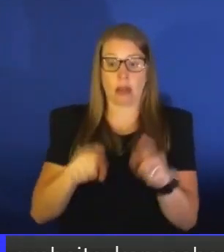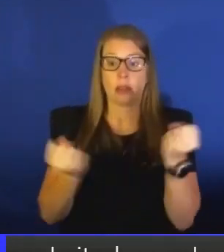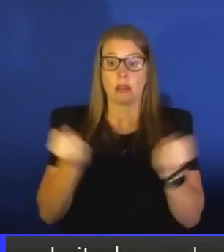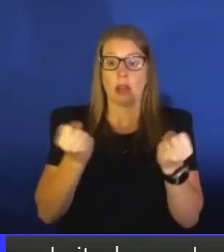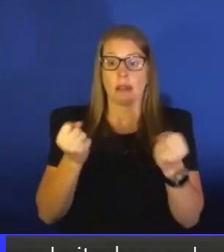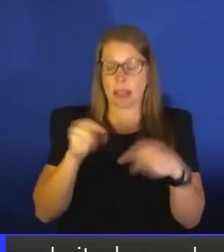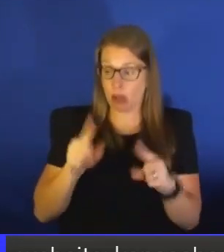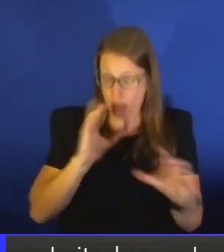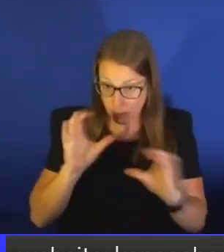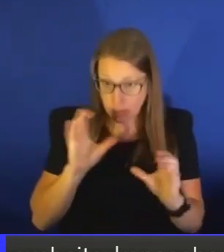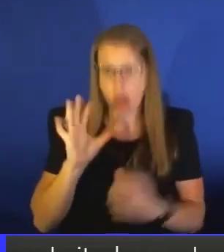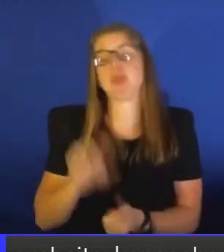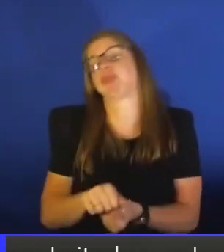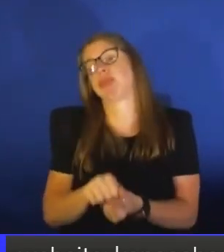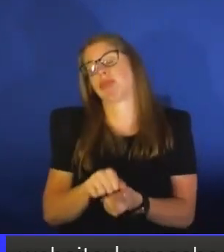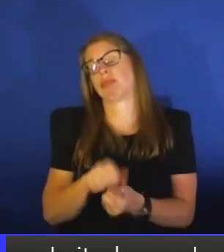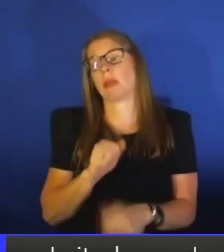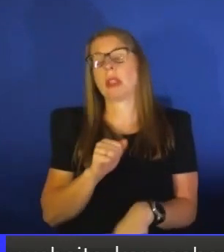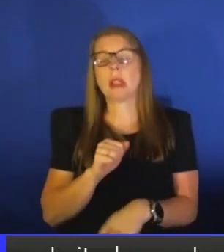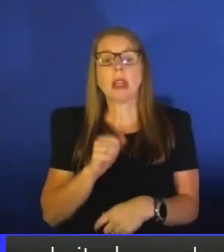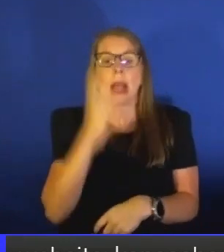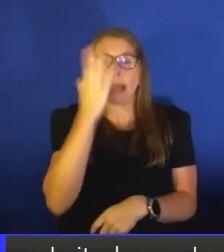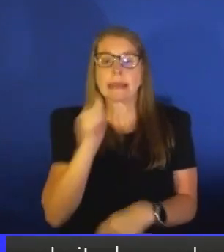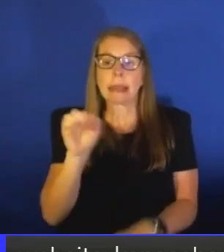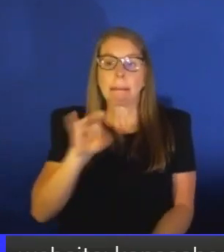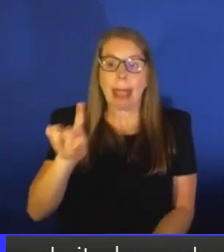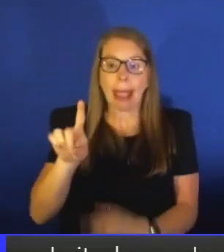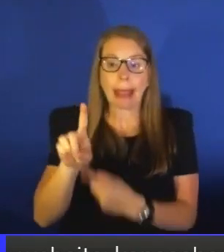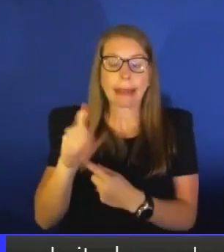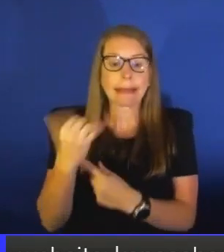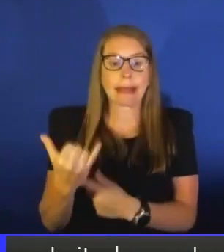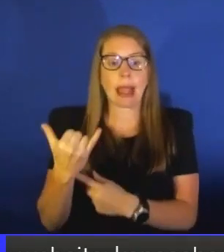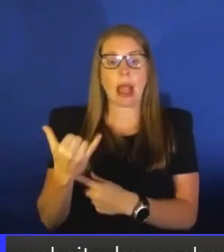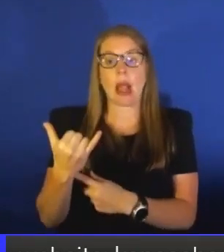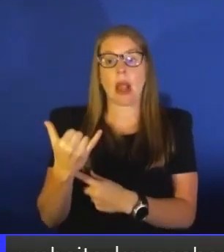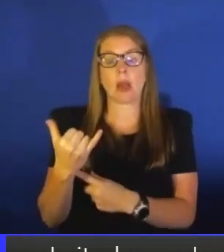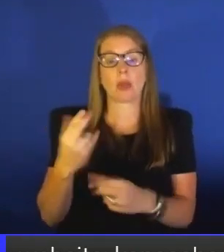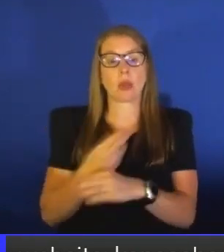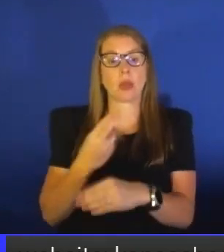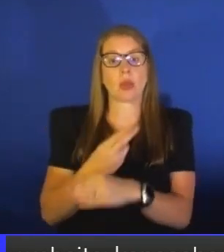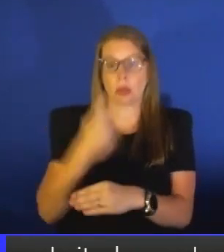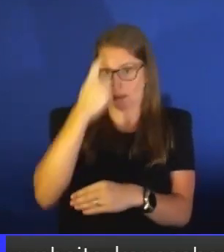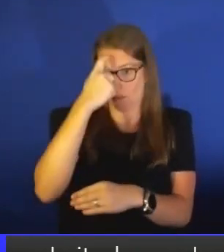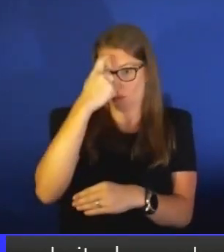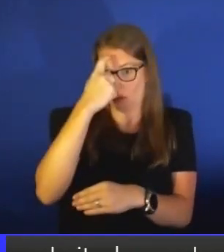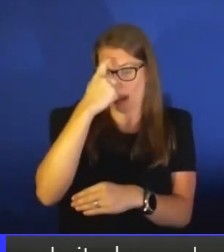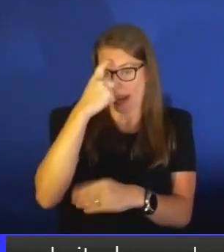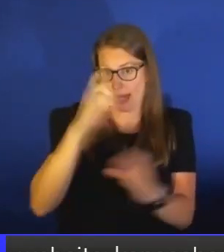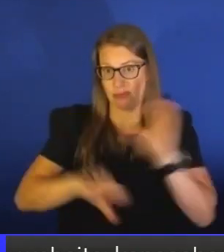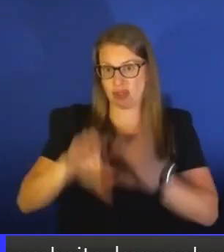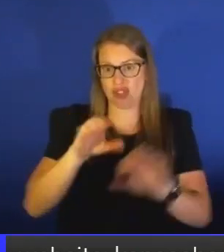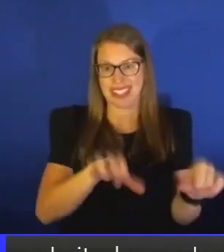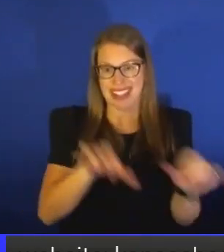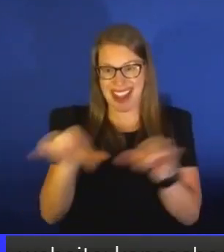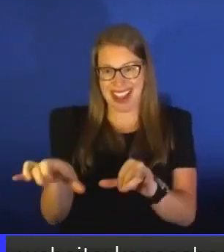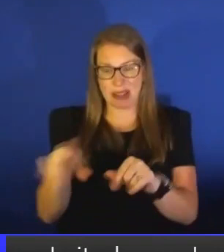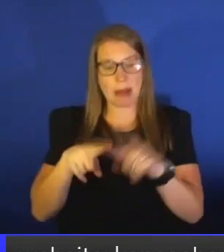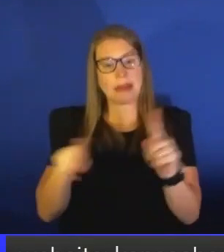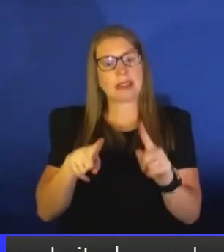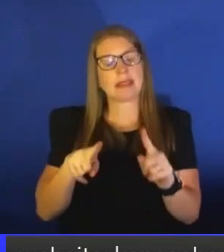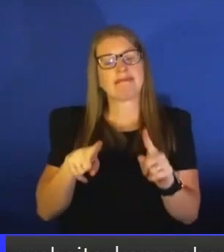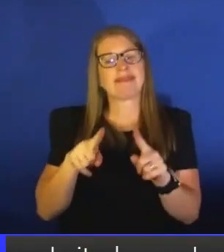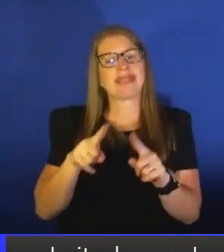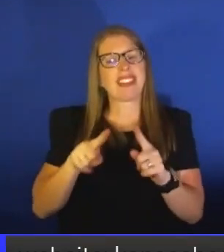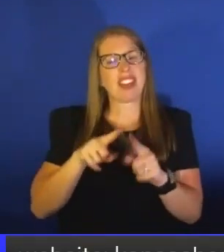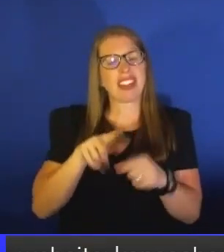And so there's even a sleep aid now that's using this same brain chemistry. But there's several different sites within the brain.